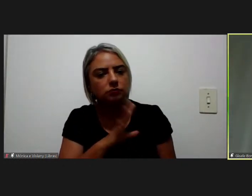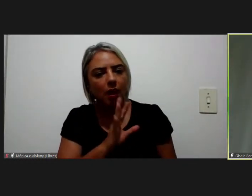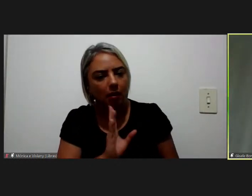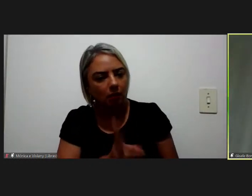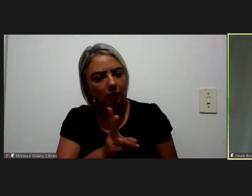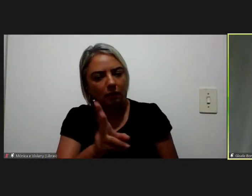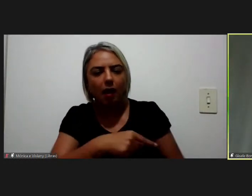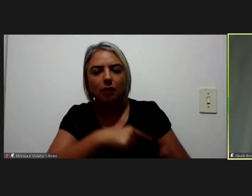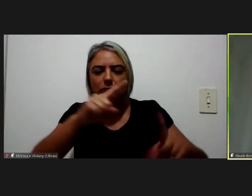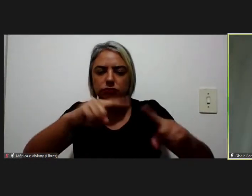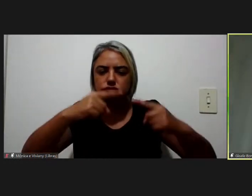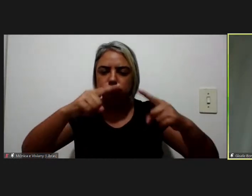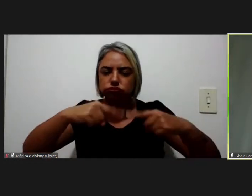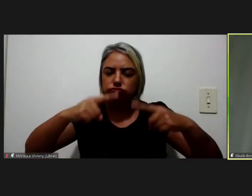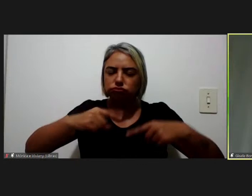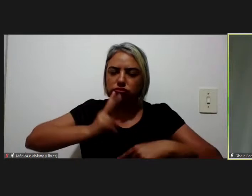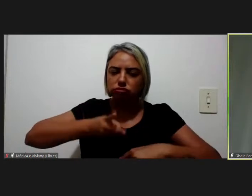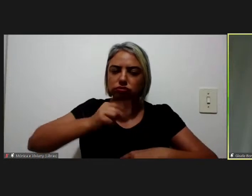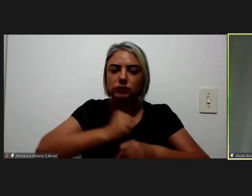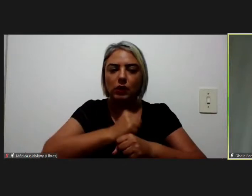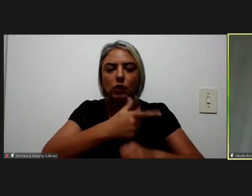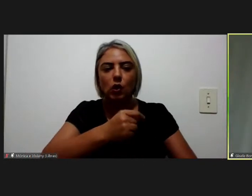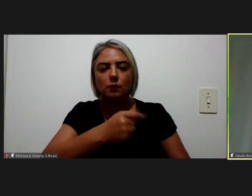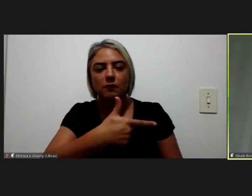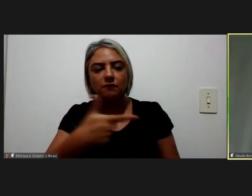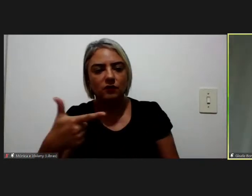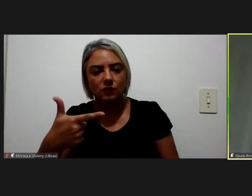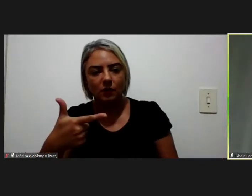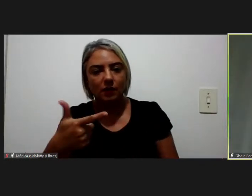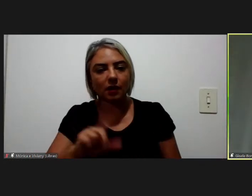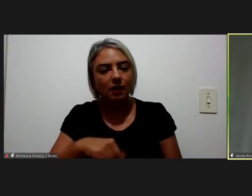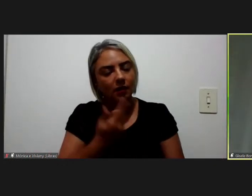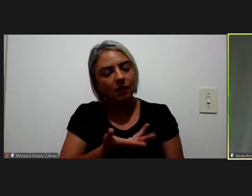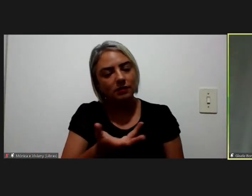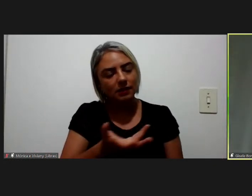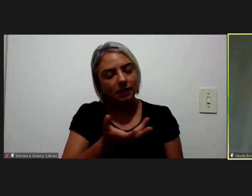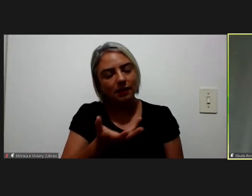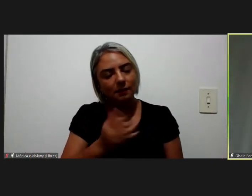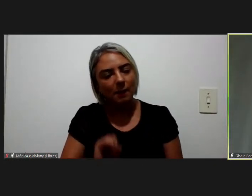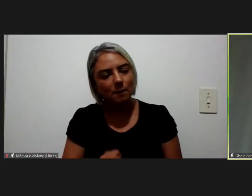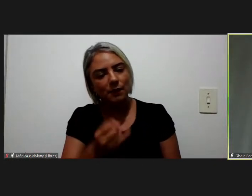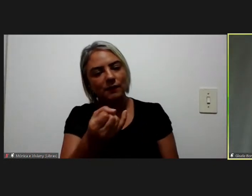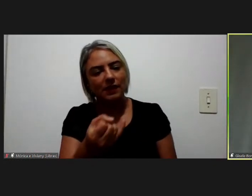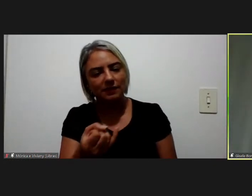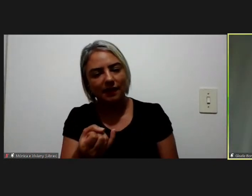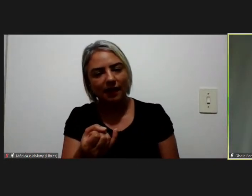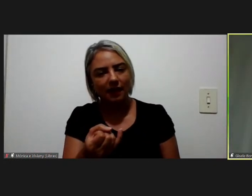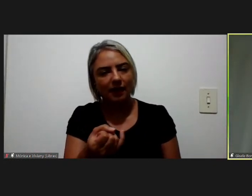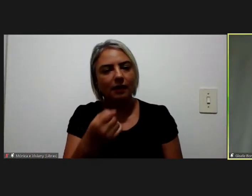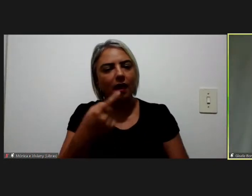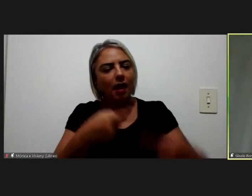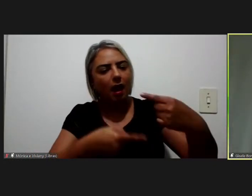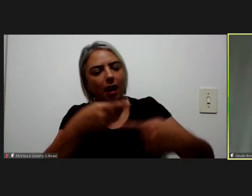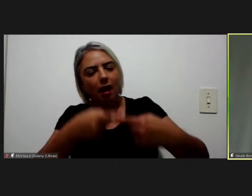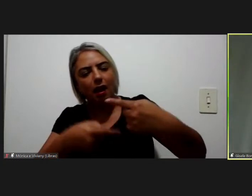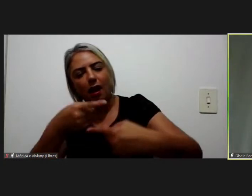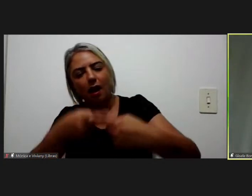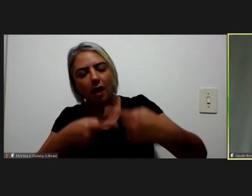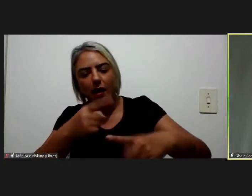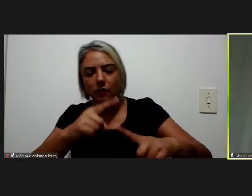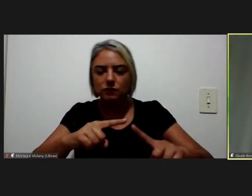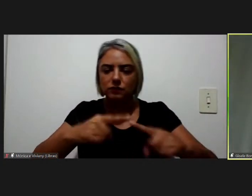letter of 2008, and we have all these challenges in 2022, and we would like